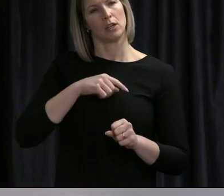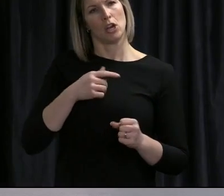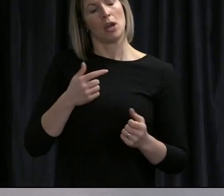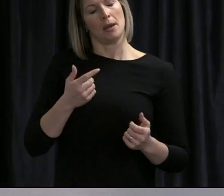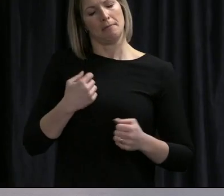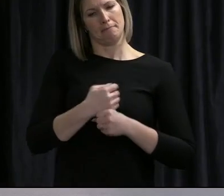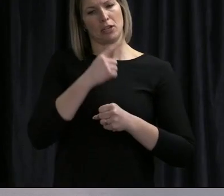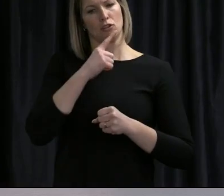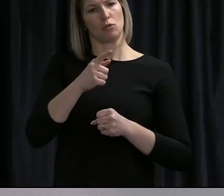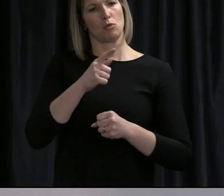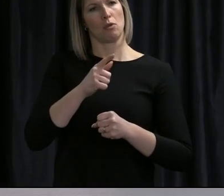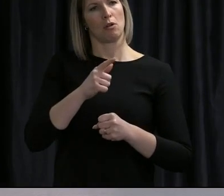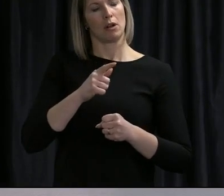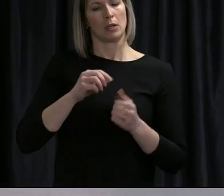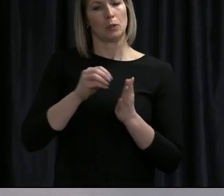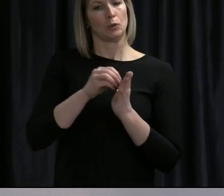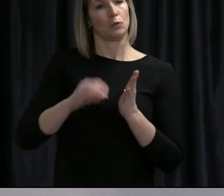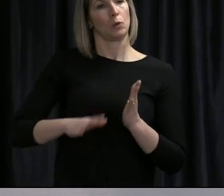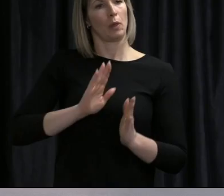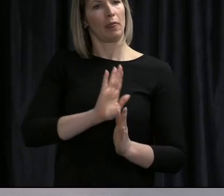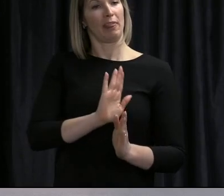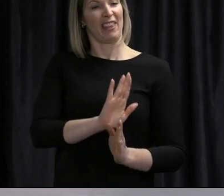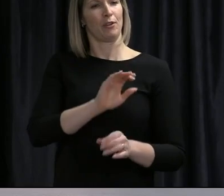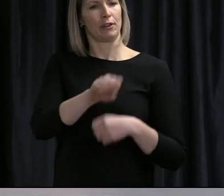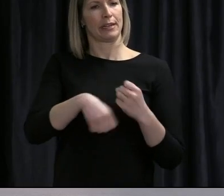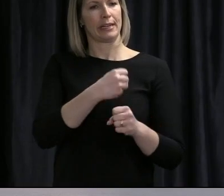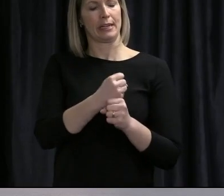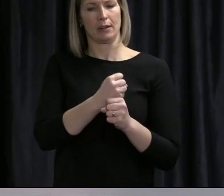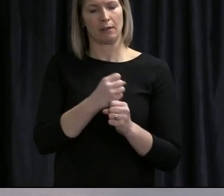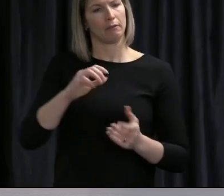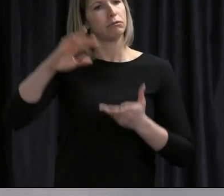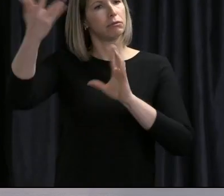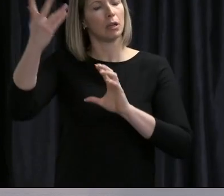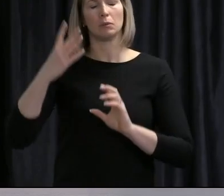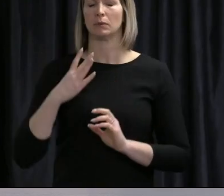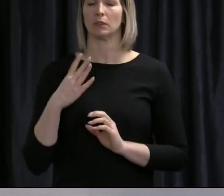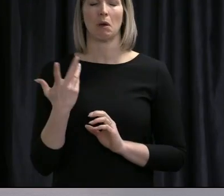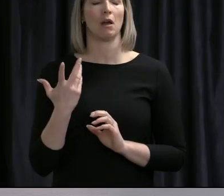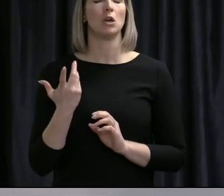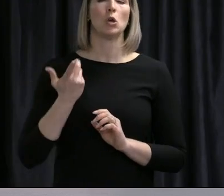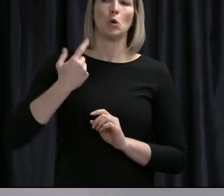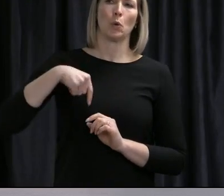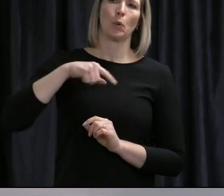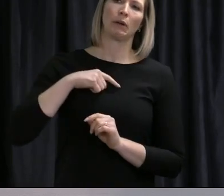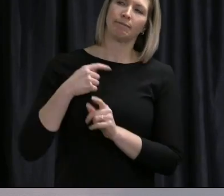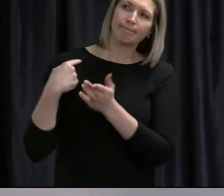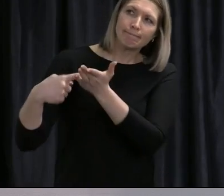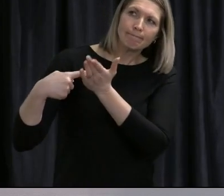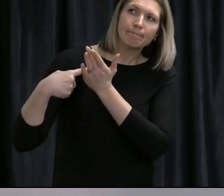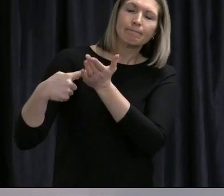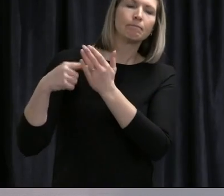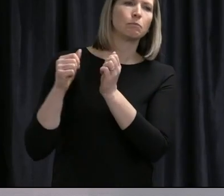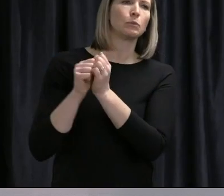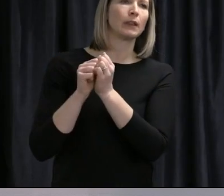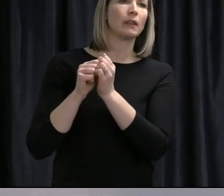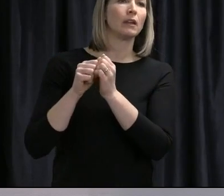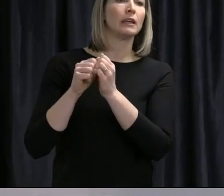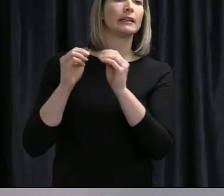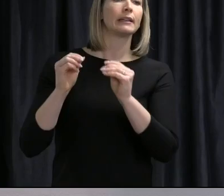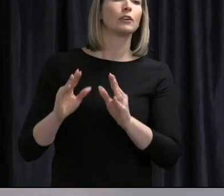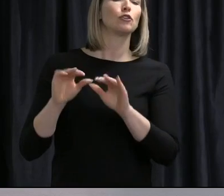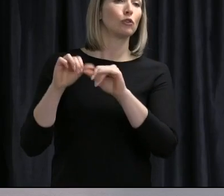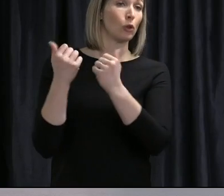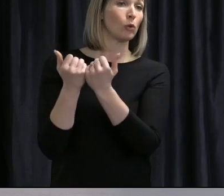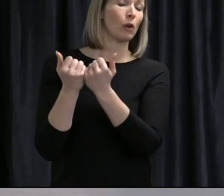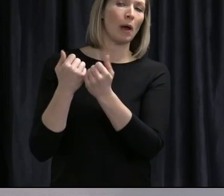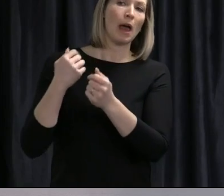academic year will not be jeopardized. However, I mean, we will continue to work with the NLTA and both departments, to